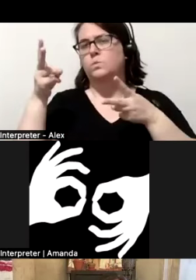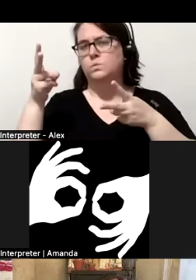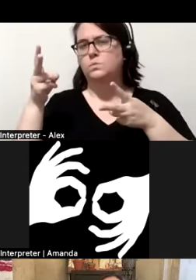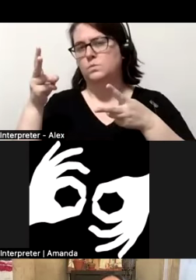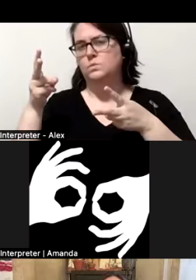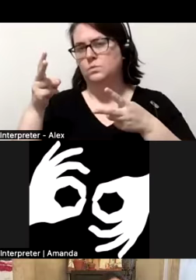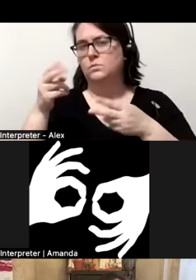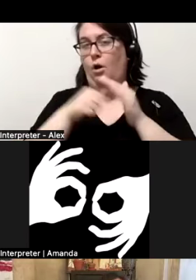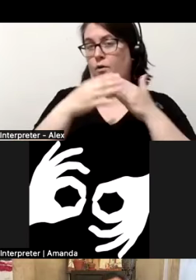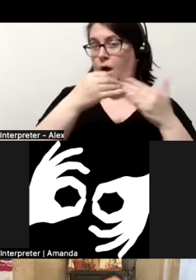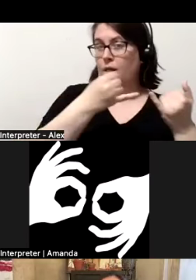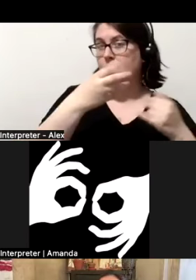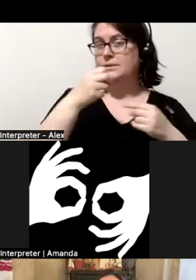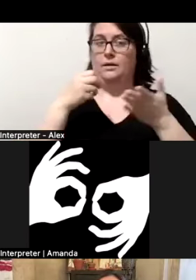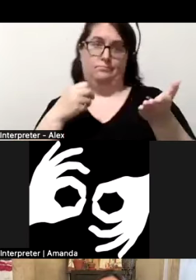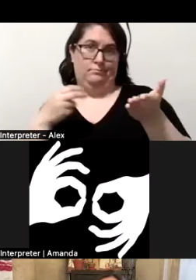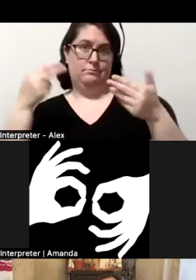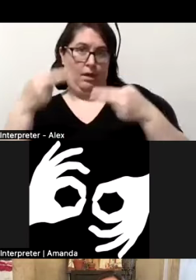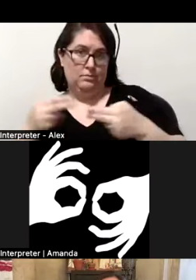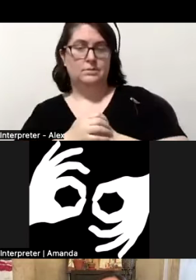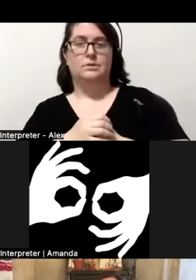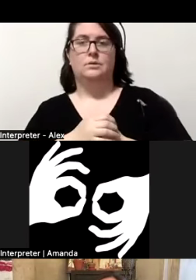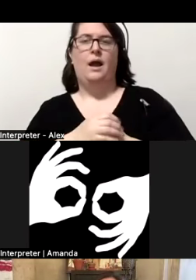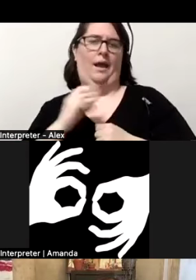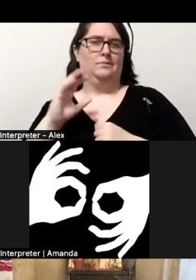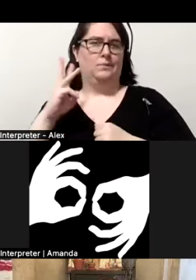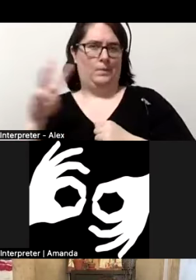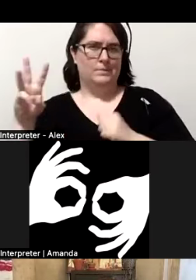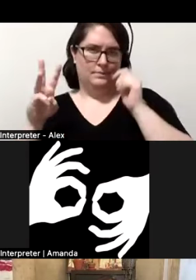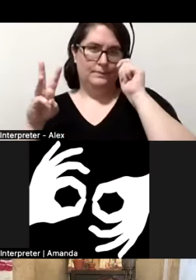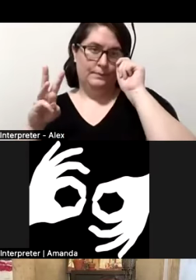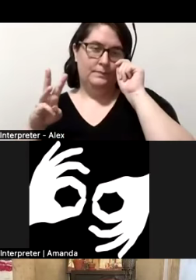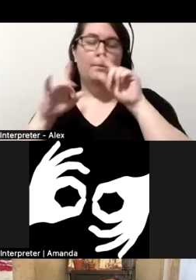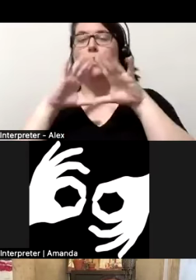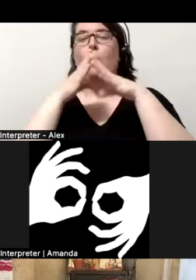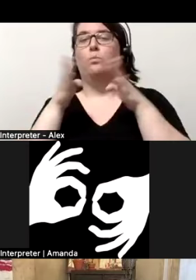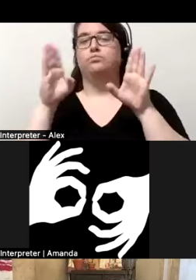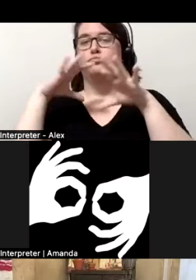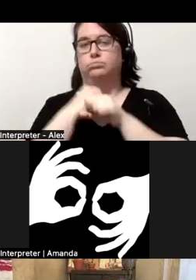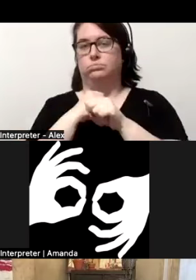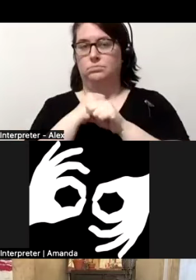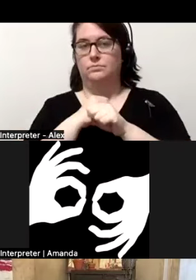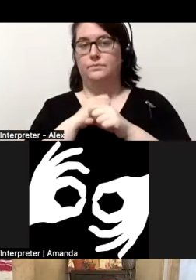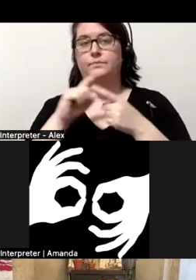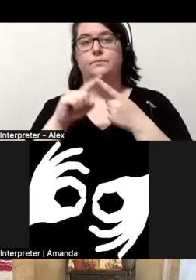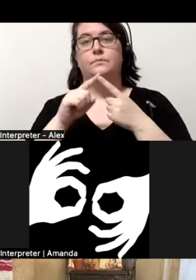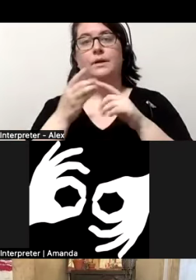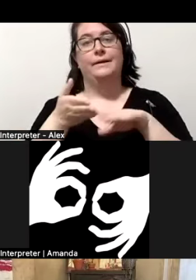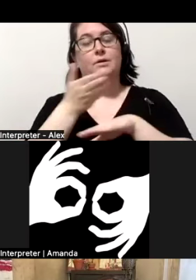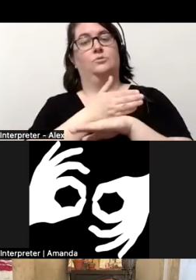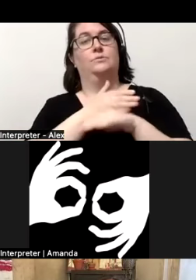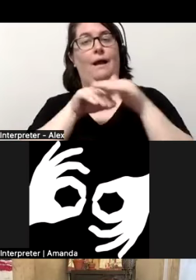our website and in the slide deck. But an overview of the goals and priorities are: number 1, increase access and